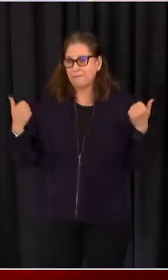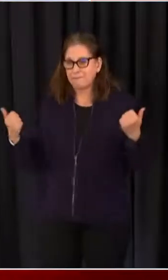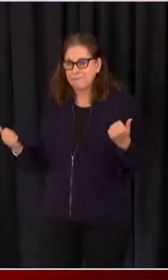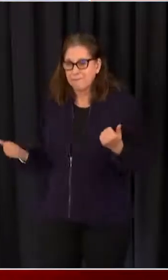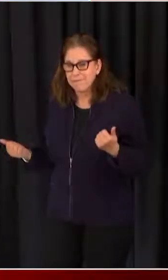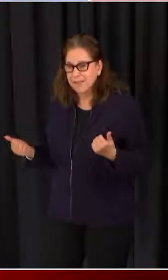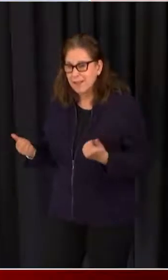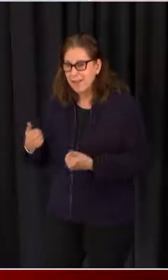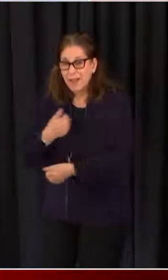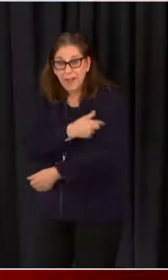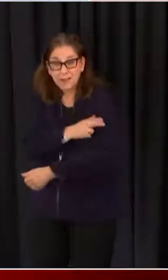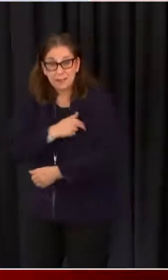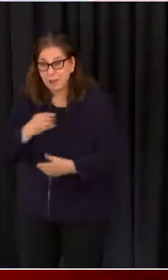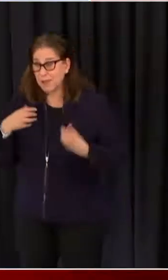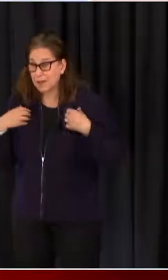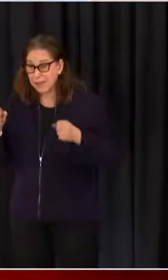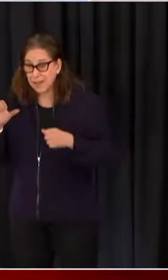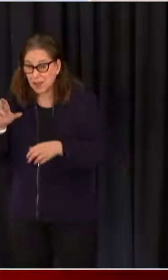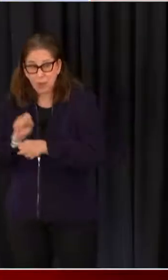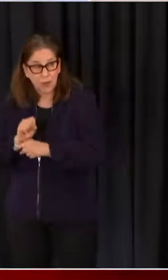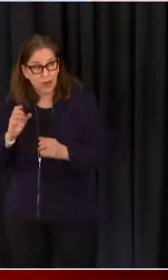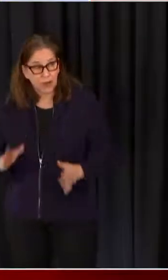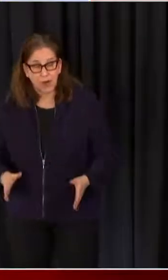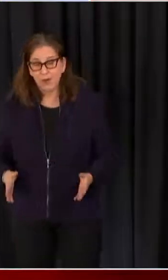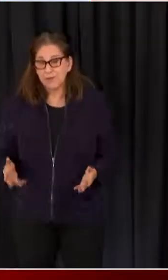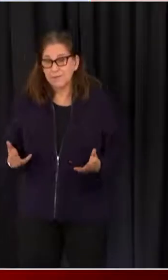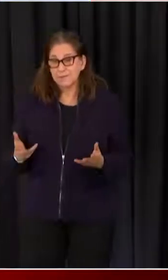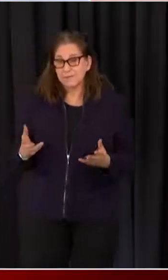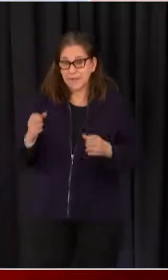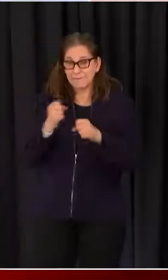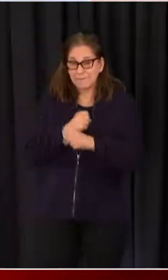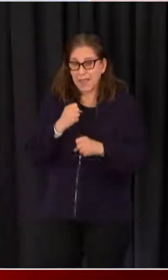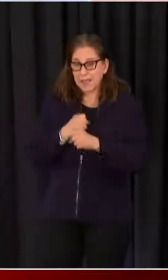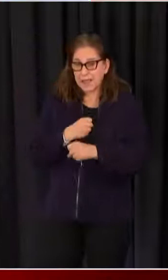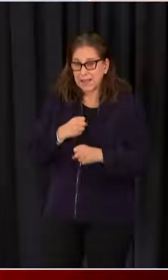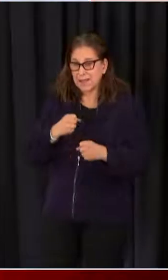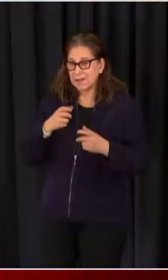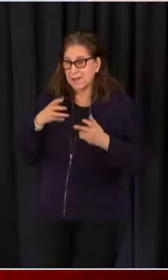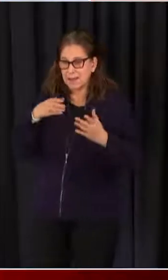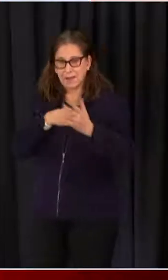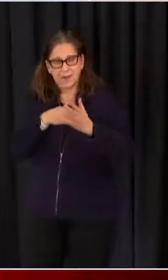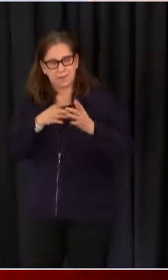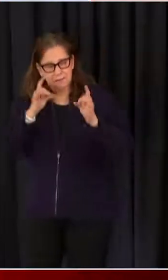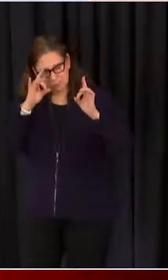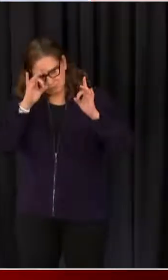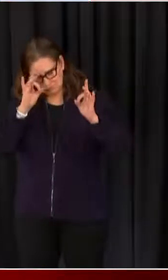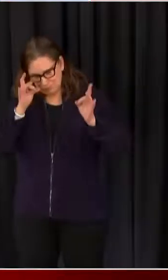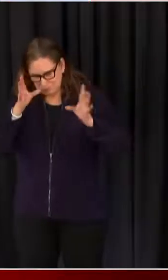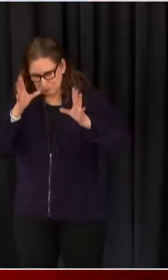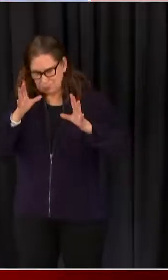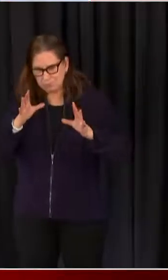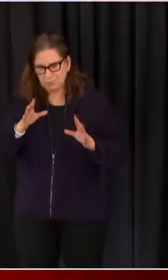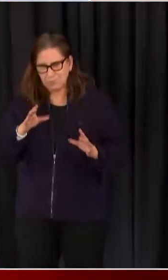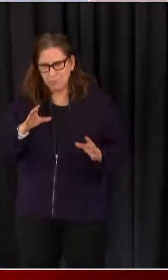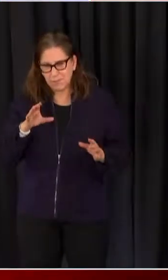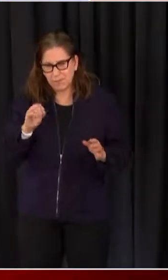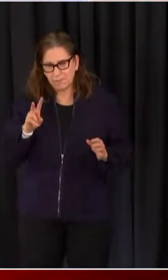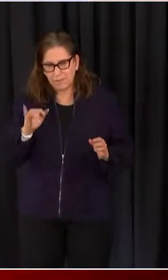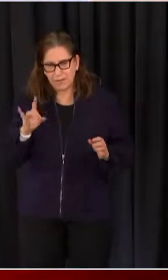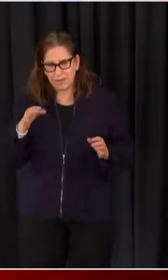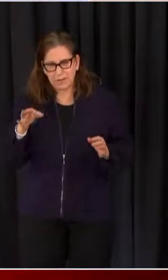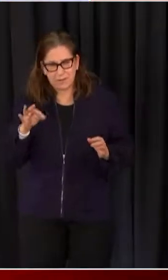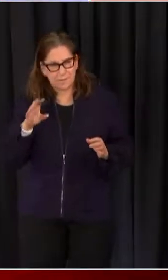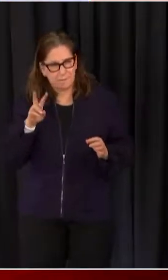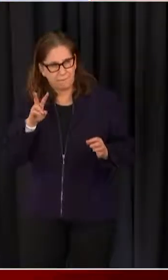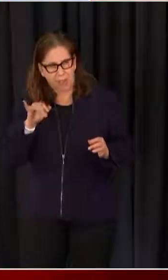have our hospital and healthcare workers fighting a deadly virus, at first with limited